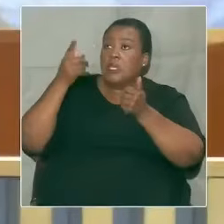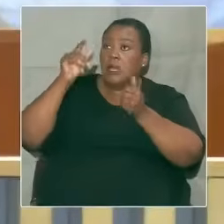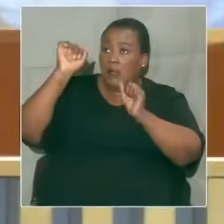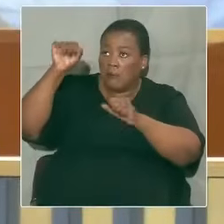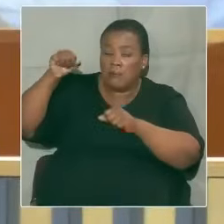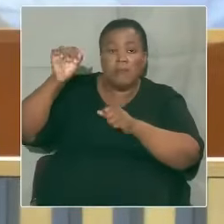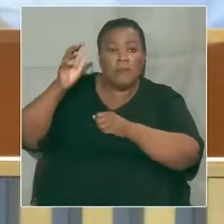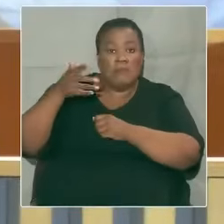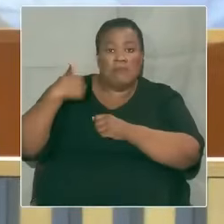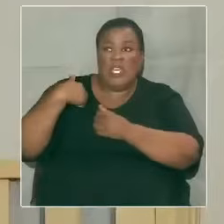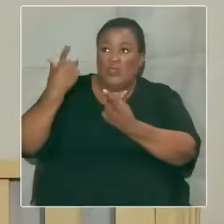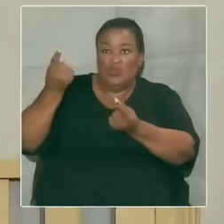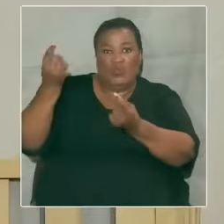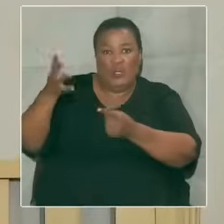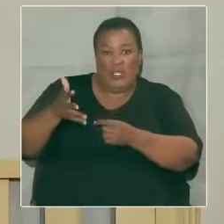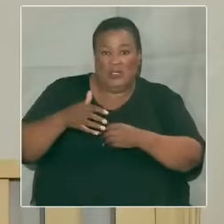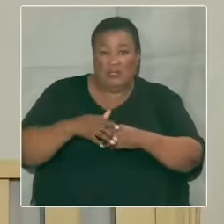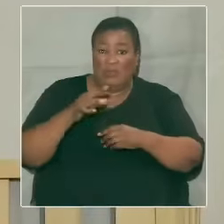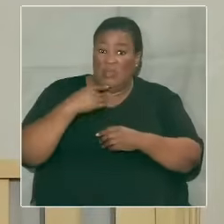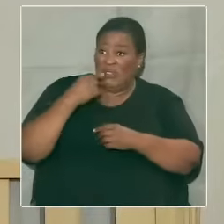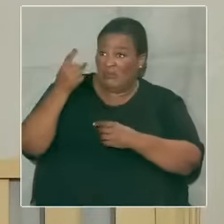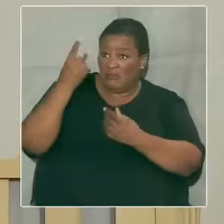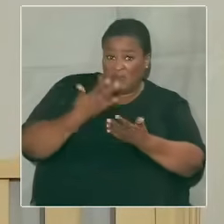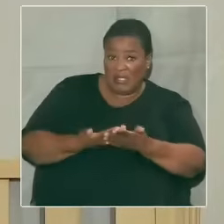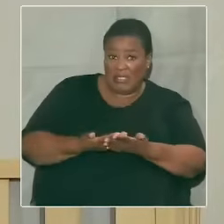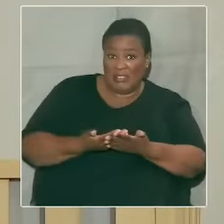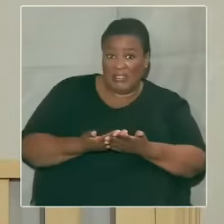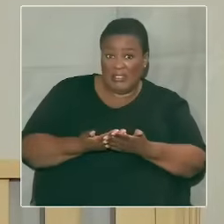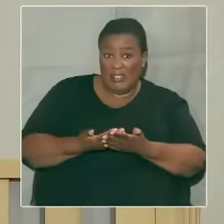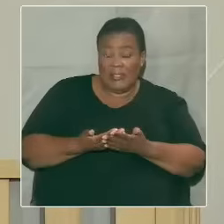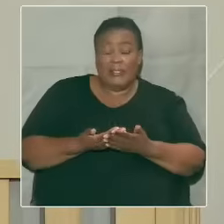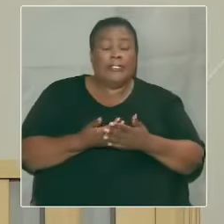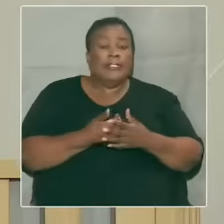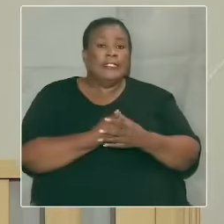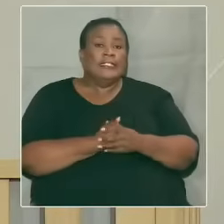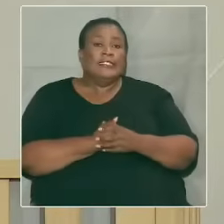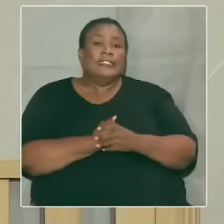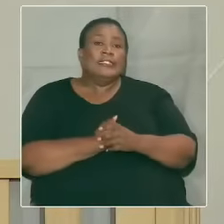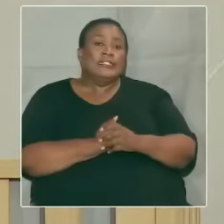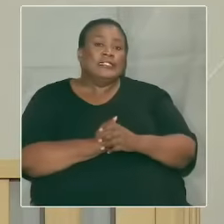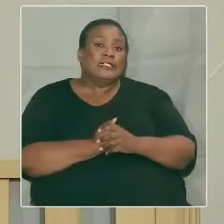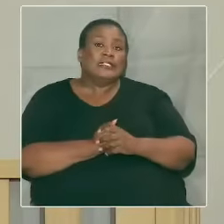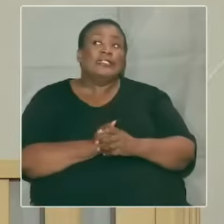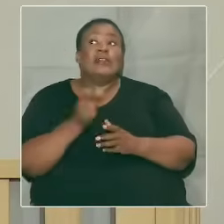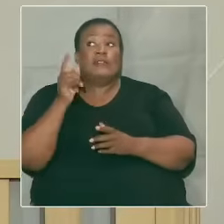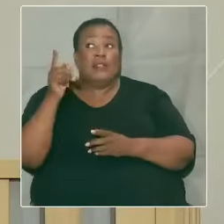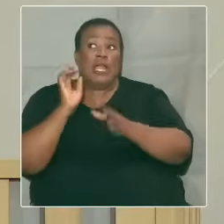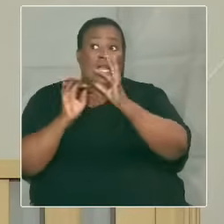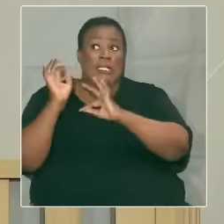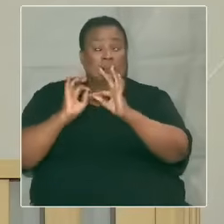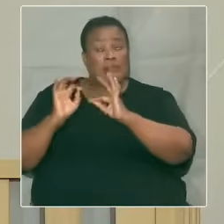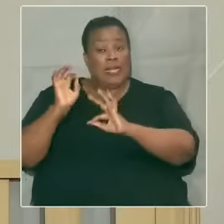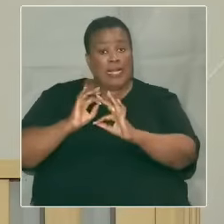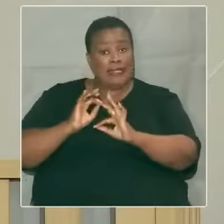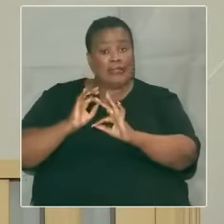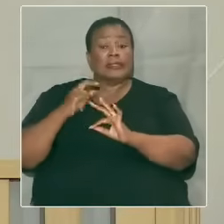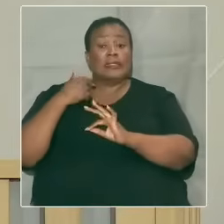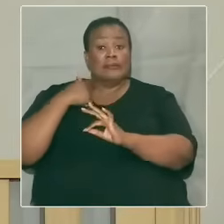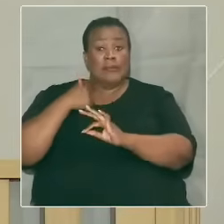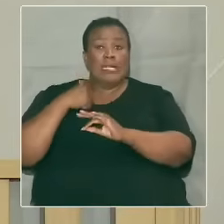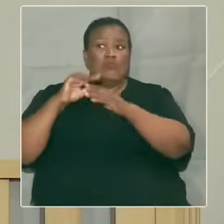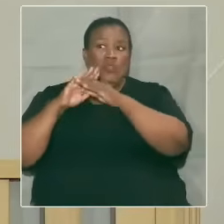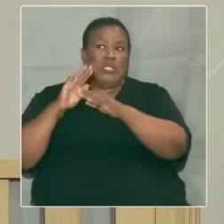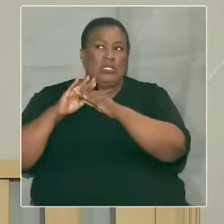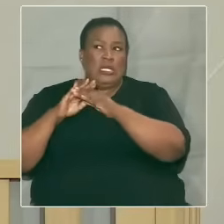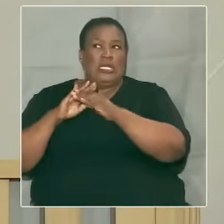you. Would you say that? Well, if he explains and I find the